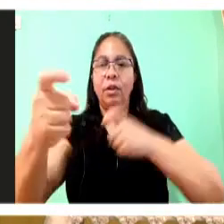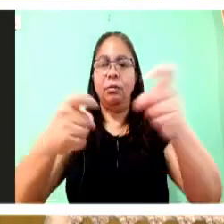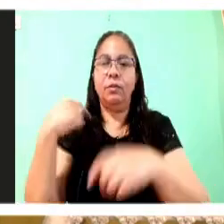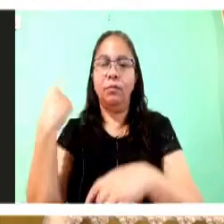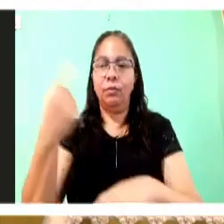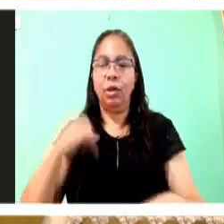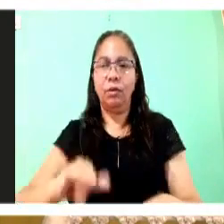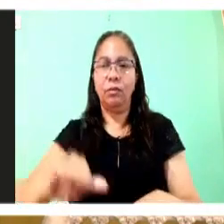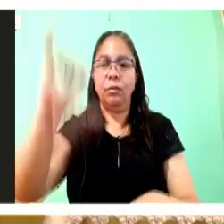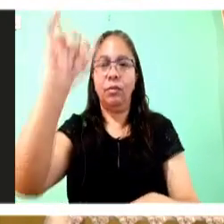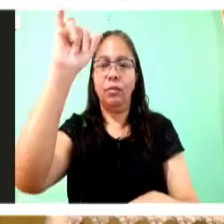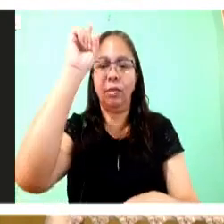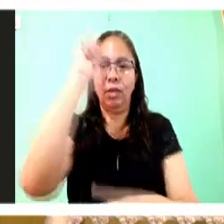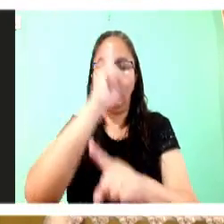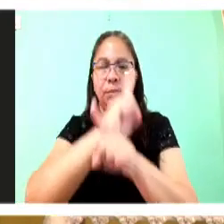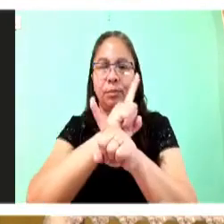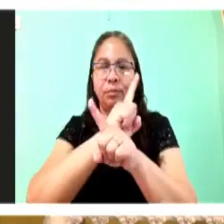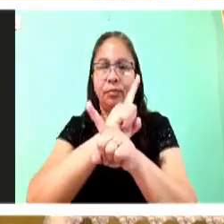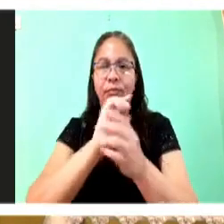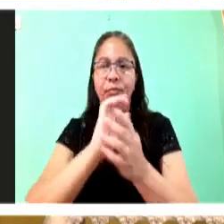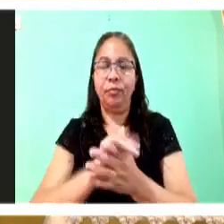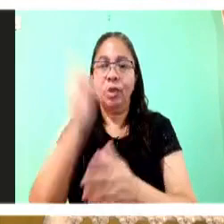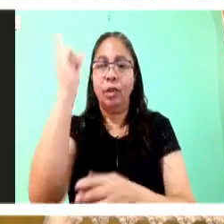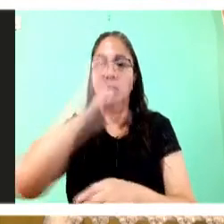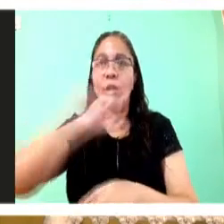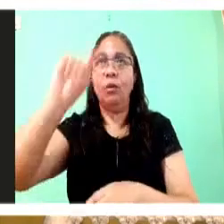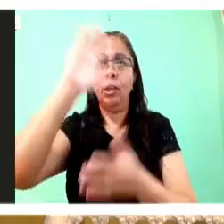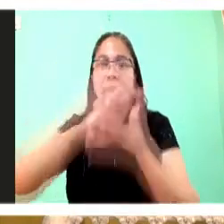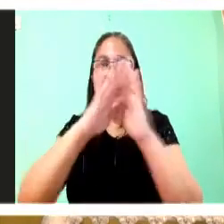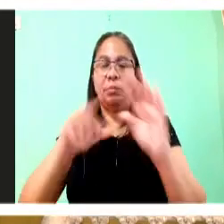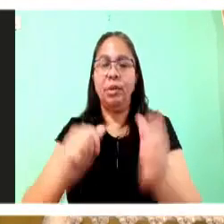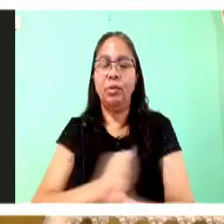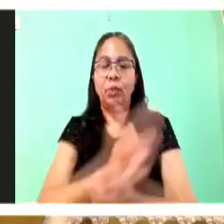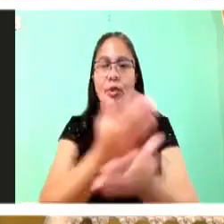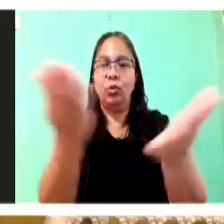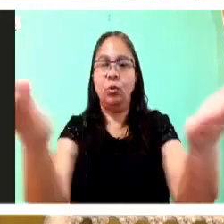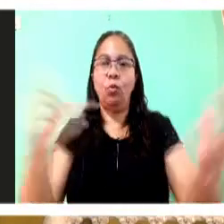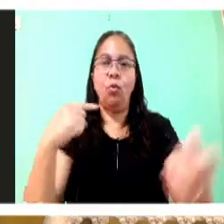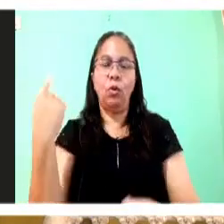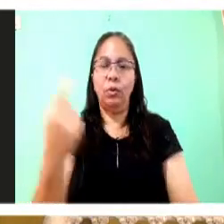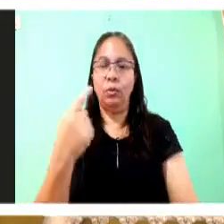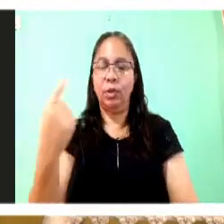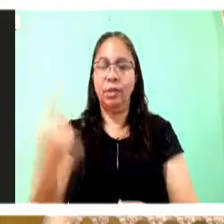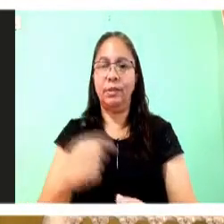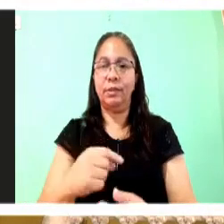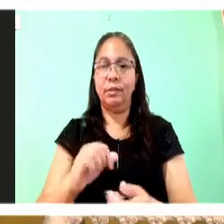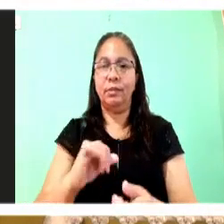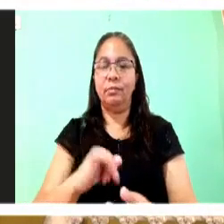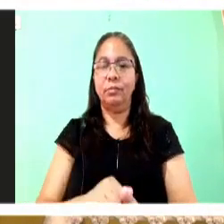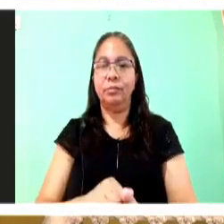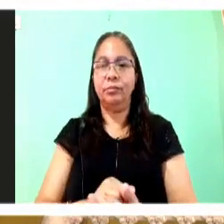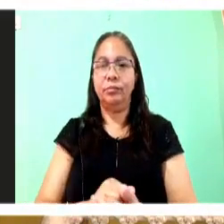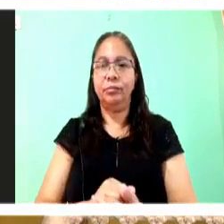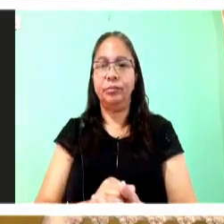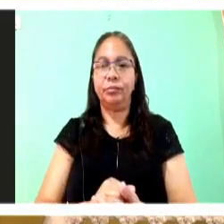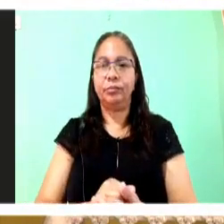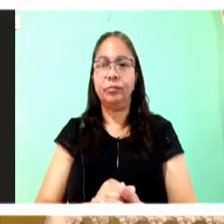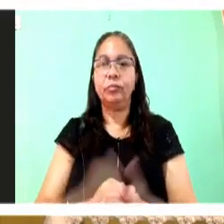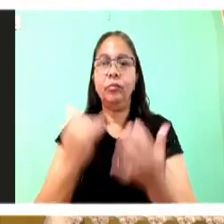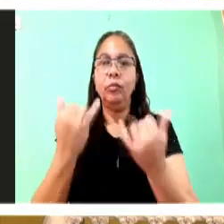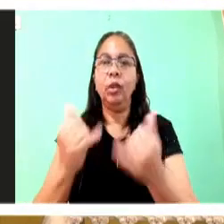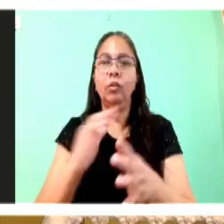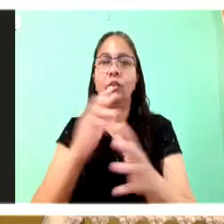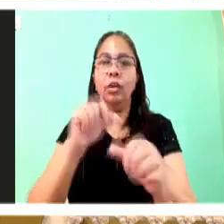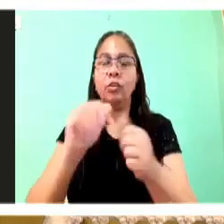ever. Amen. The peace of the Lord Jesus be with you always. And with your spirit. Let's offer each other a sign